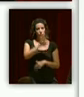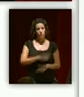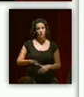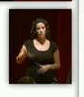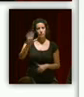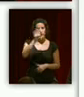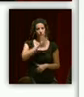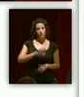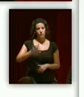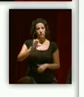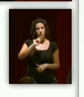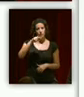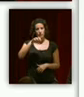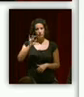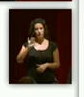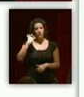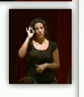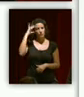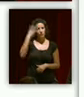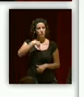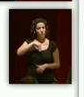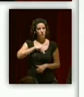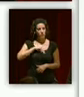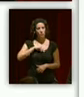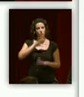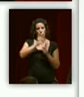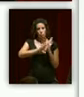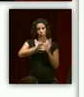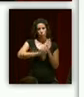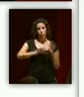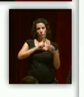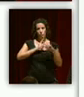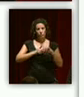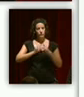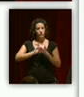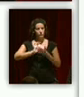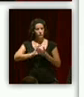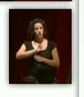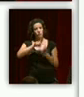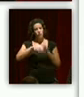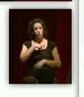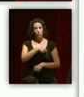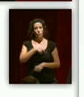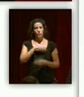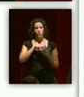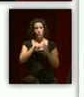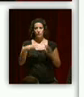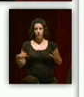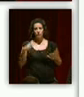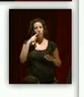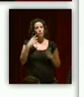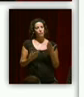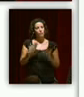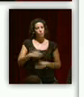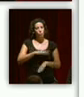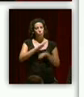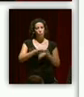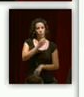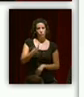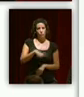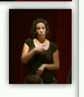belongs to the INES board, and he's part of the technical committee